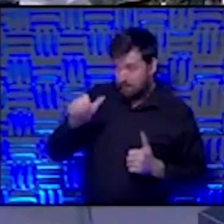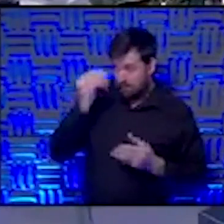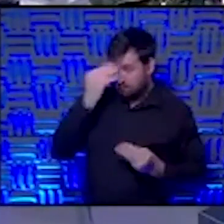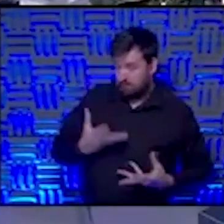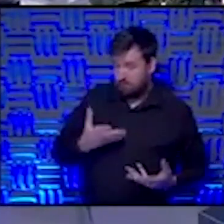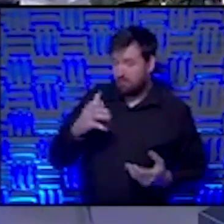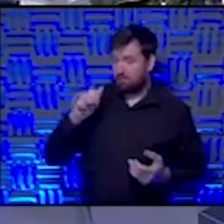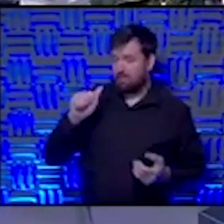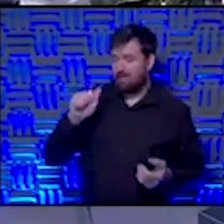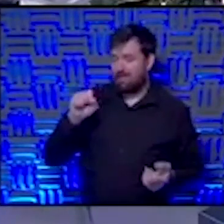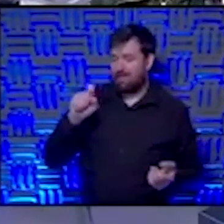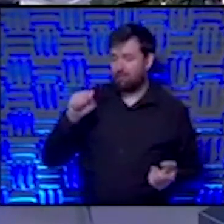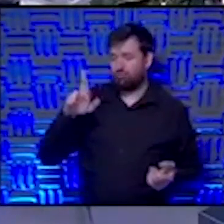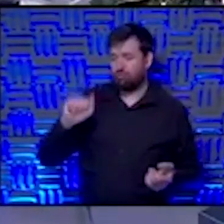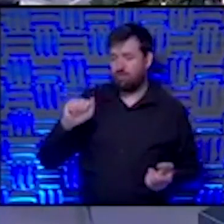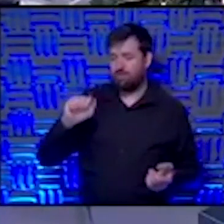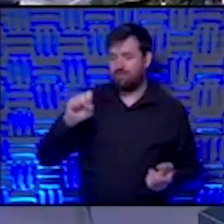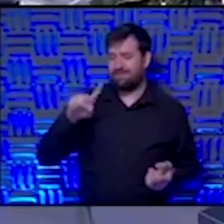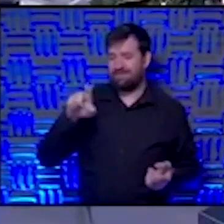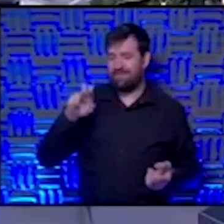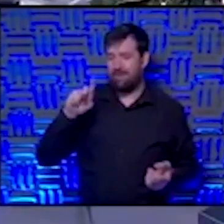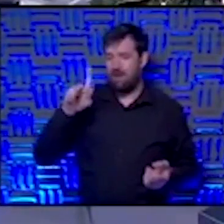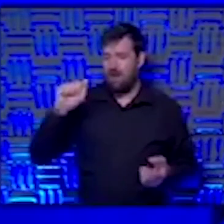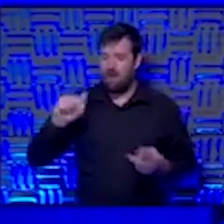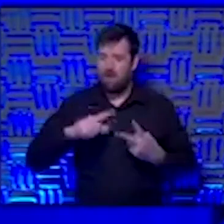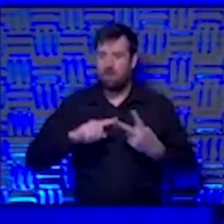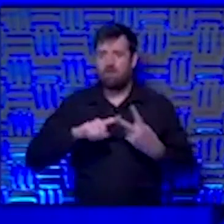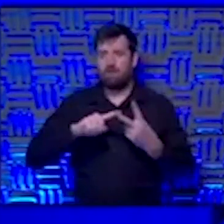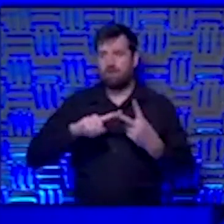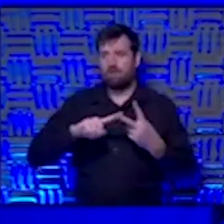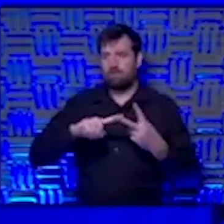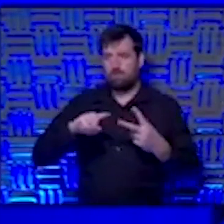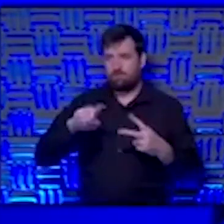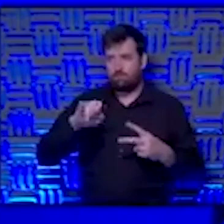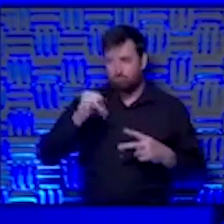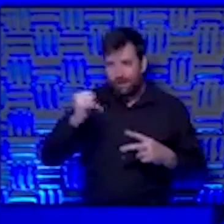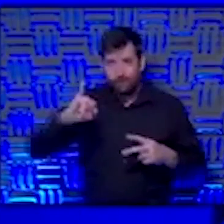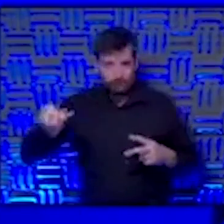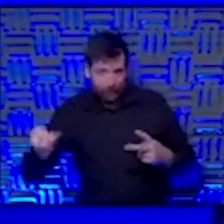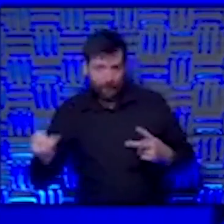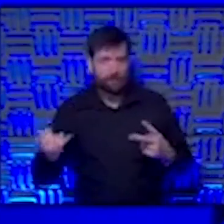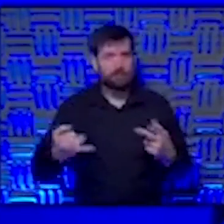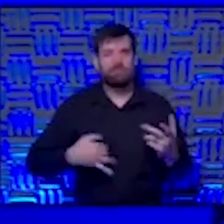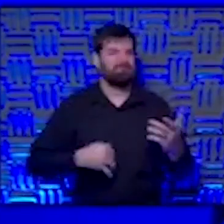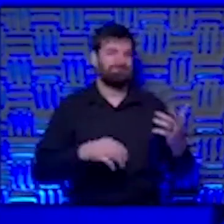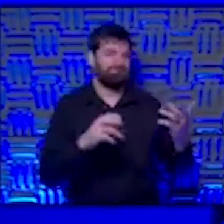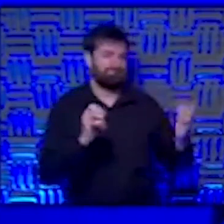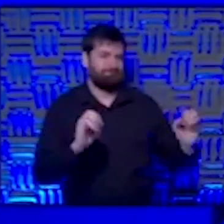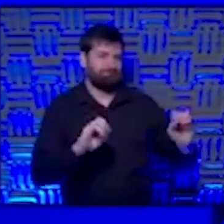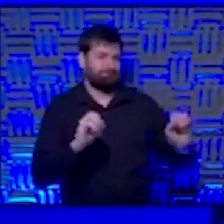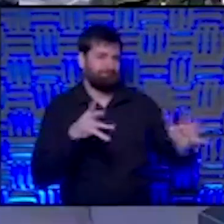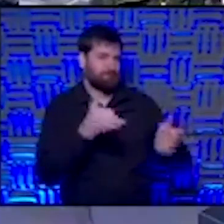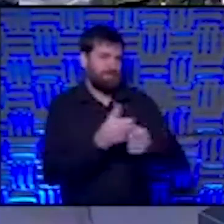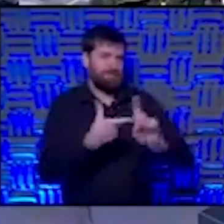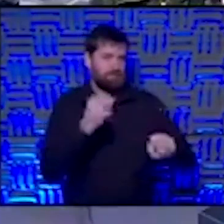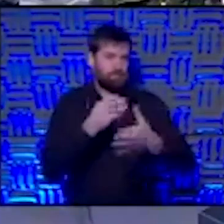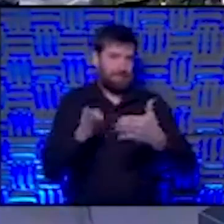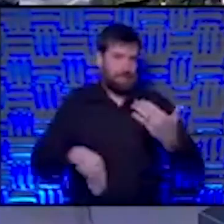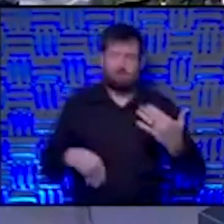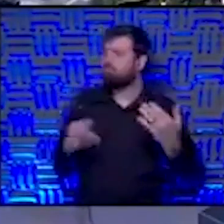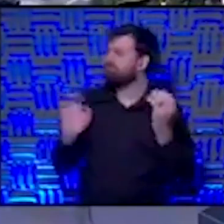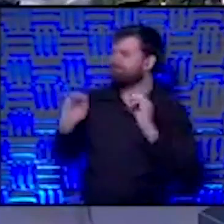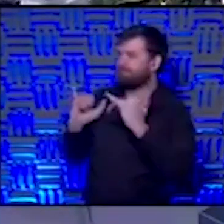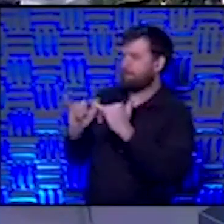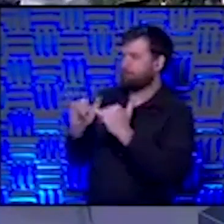vaccine? Anything you're hearing, or the J&J or the Santa Fe one? I haven't seen anything from over the weekend at all. Yeah, I haven't